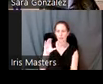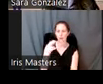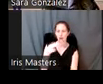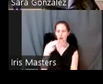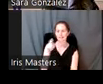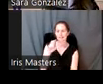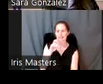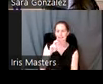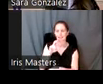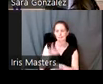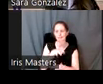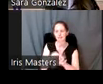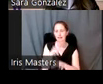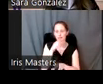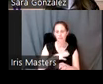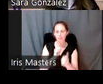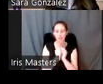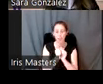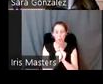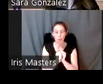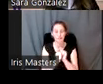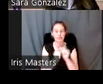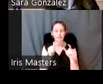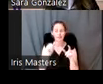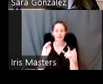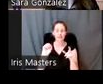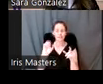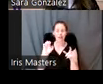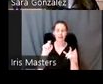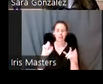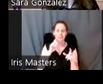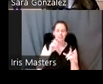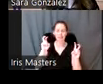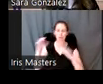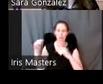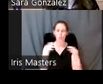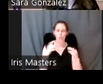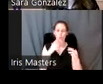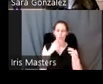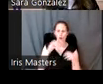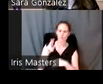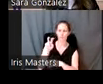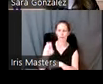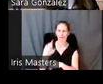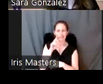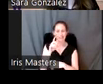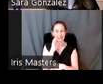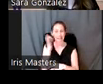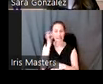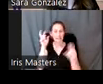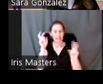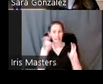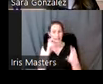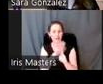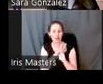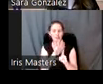mascots that rely on the stereotypical image of the warlike brave, and depictions of the ecological Indian as popularized